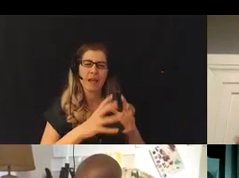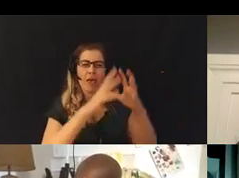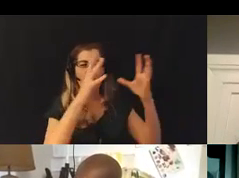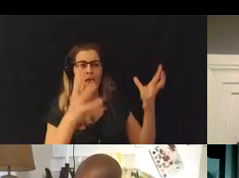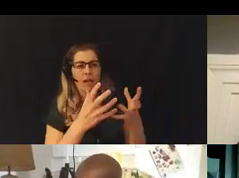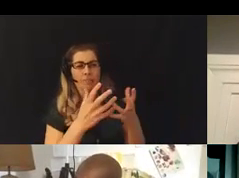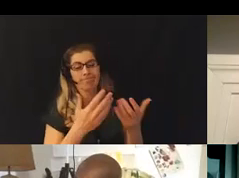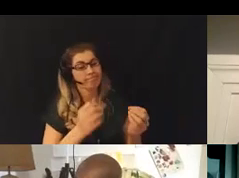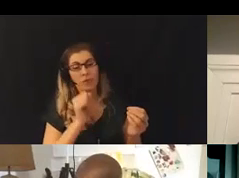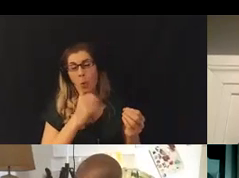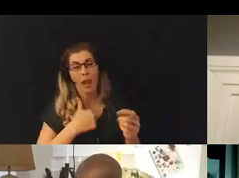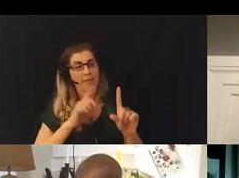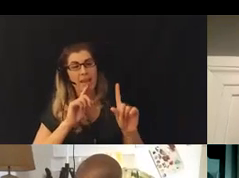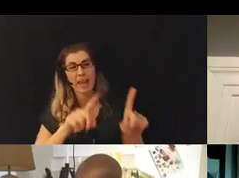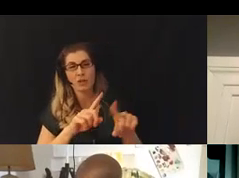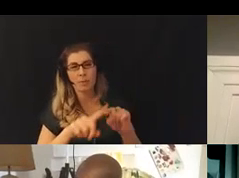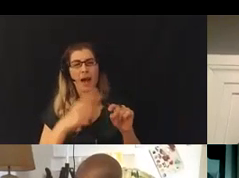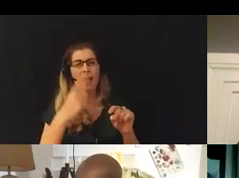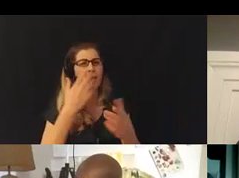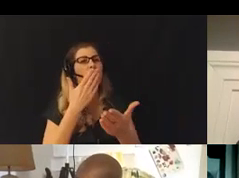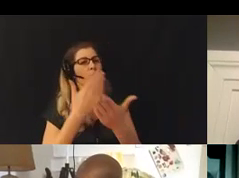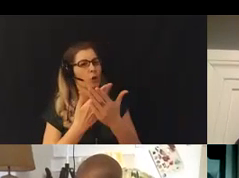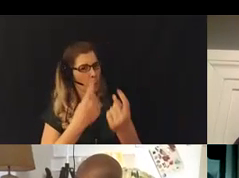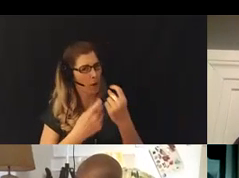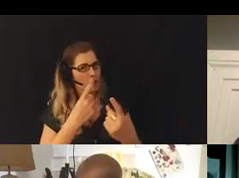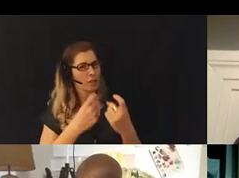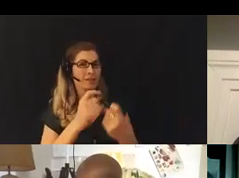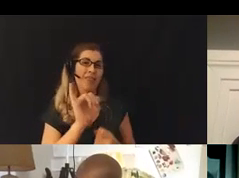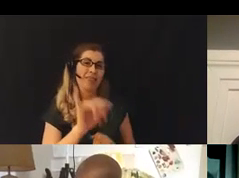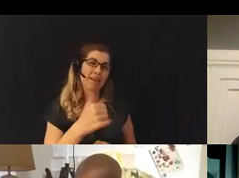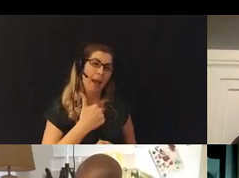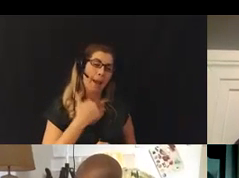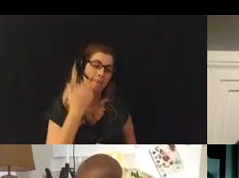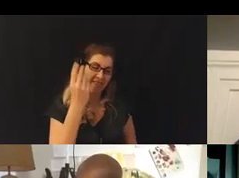don't have any answers, but I think those are some really productive questions that I'm asking myself right now.